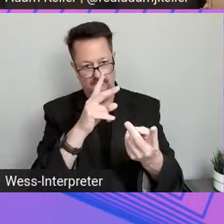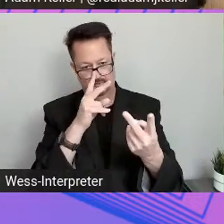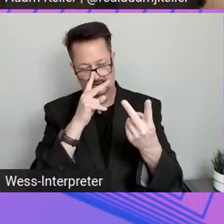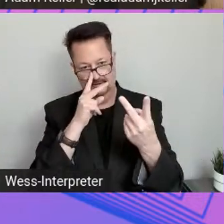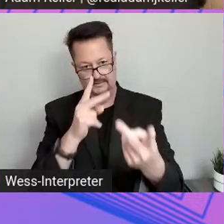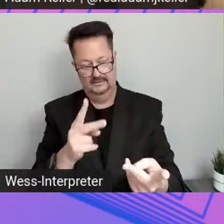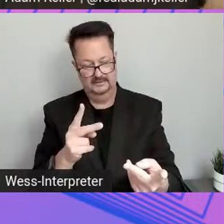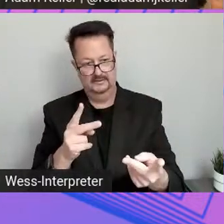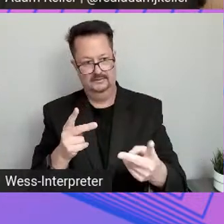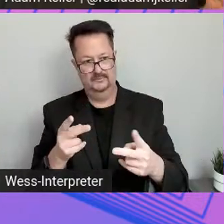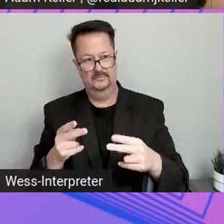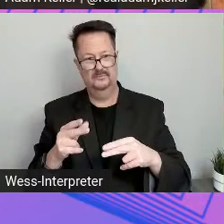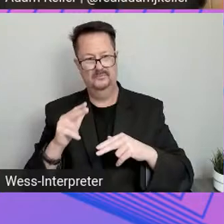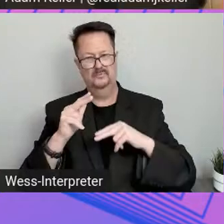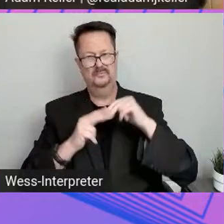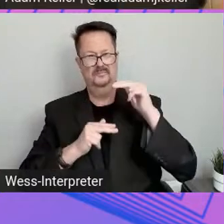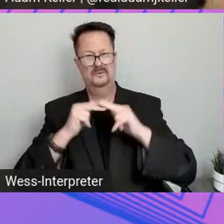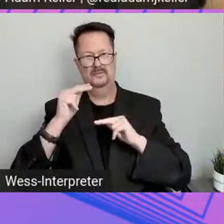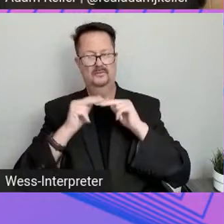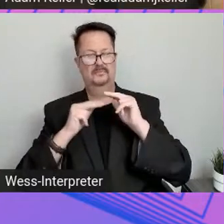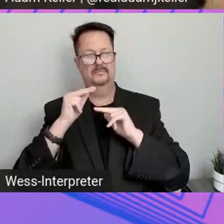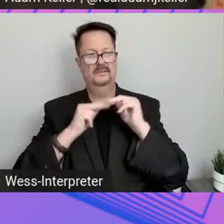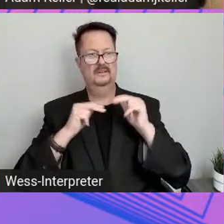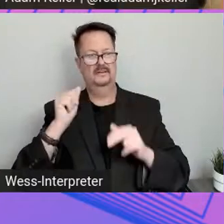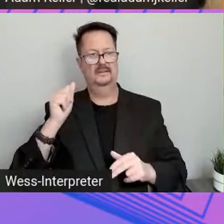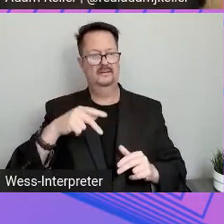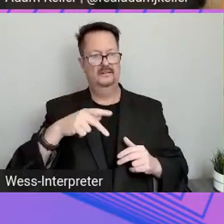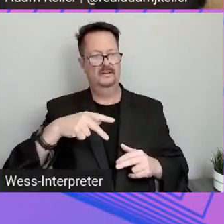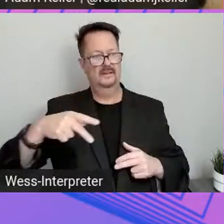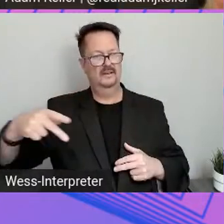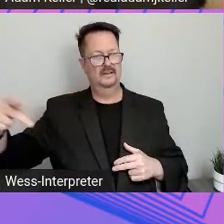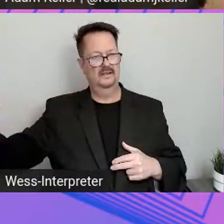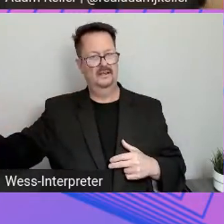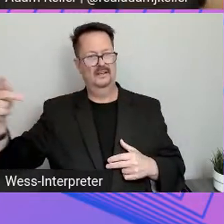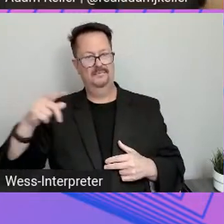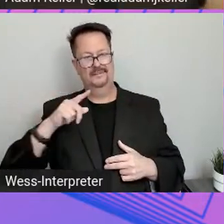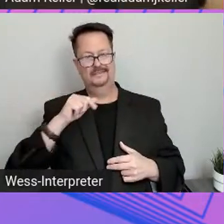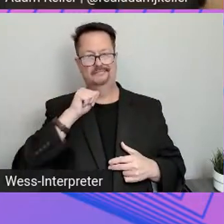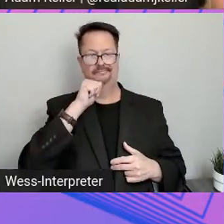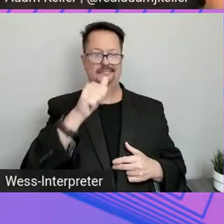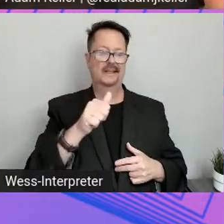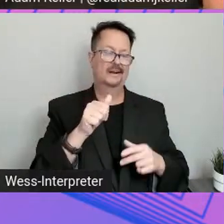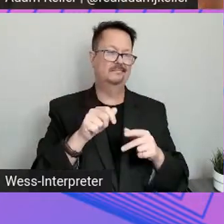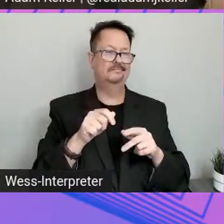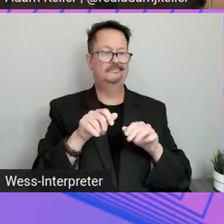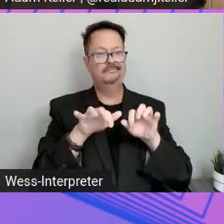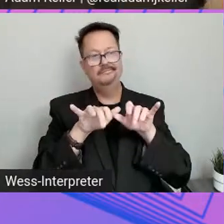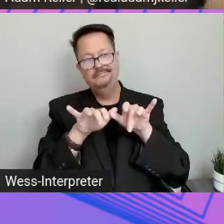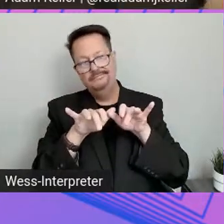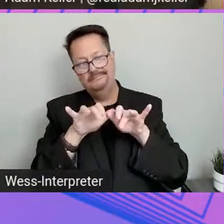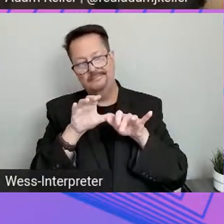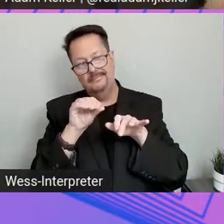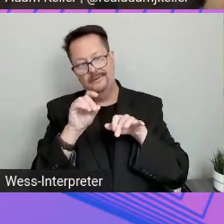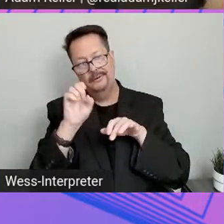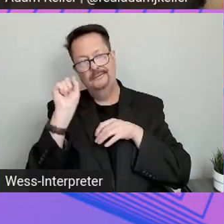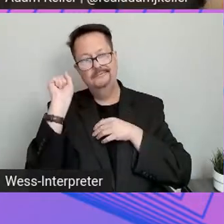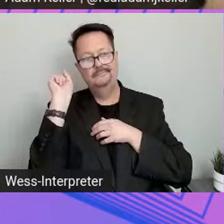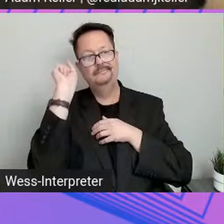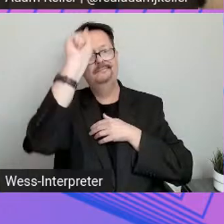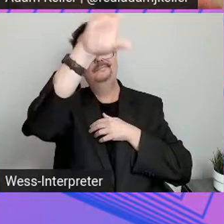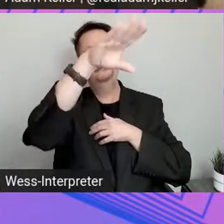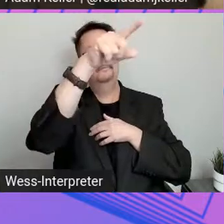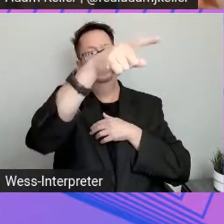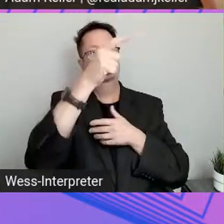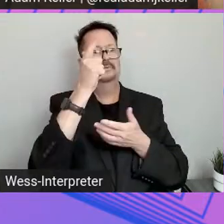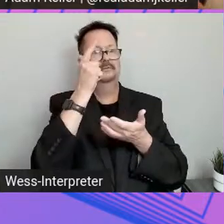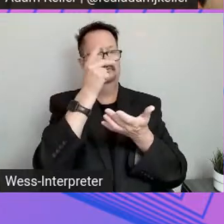build an application, there's much more to it than just writing code and saying, this is great. Now I'm going to throw it over the wall, let someone else handle it. It